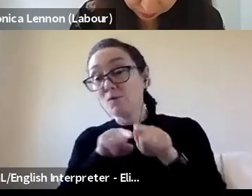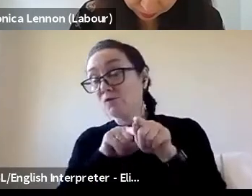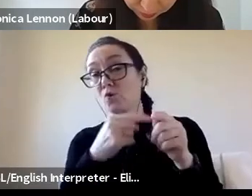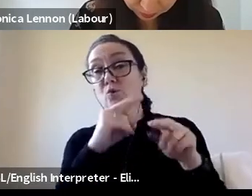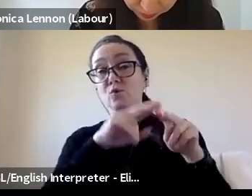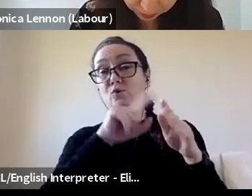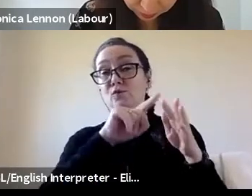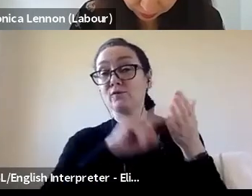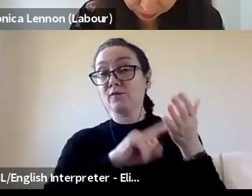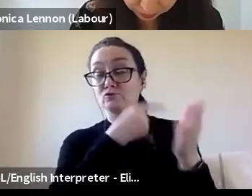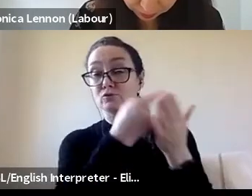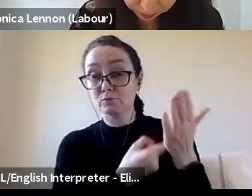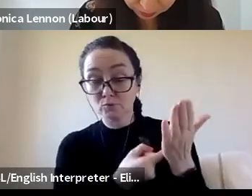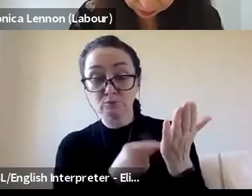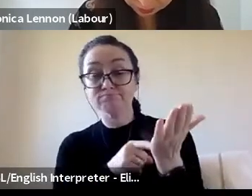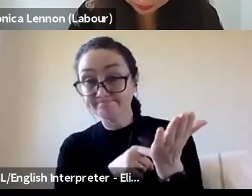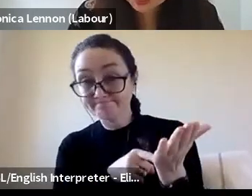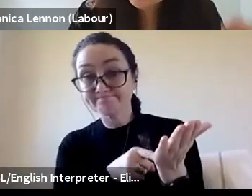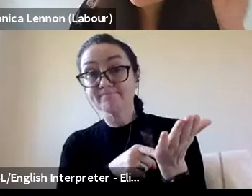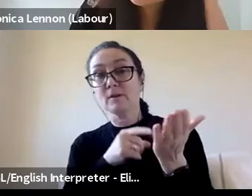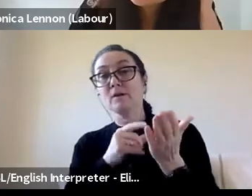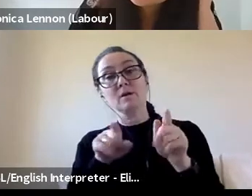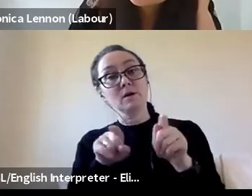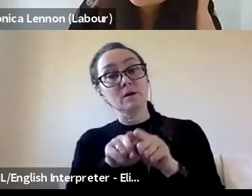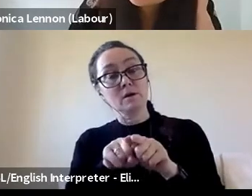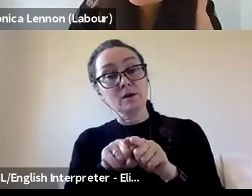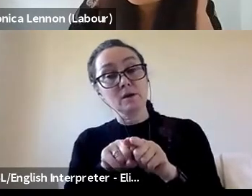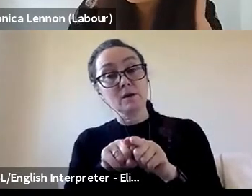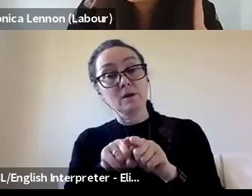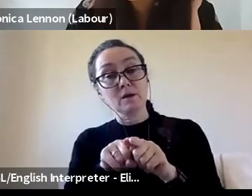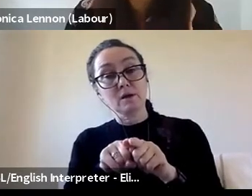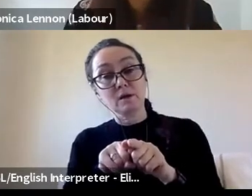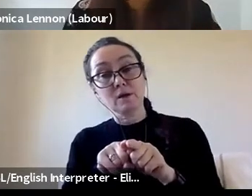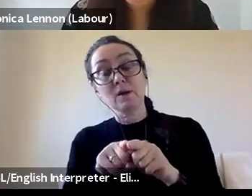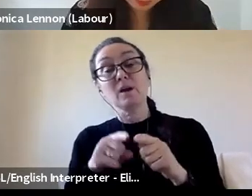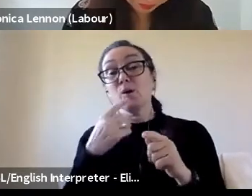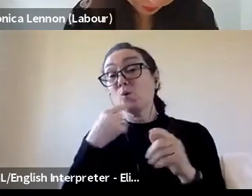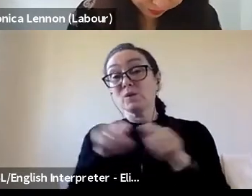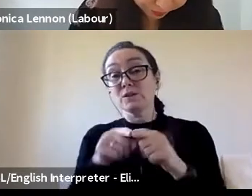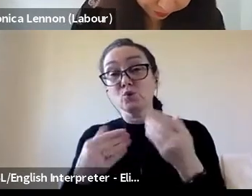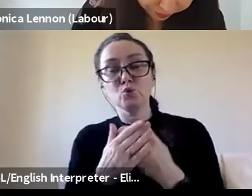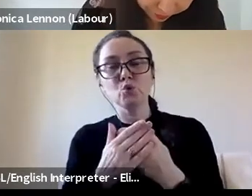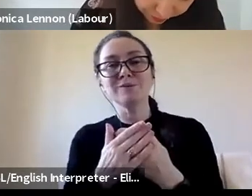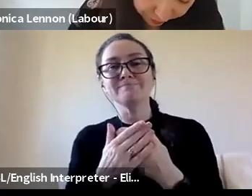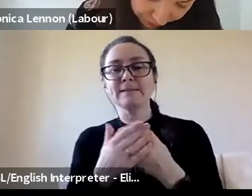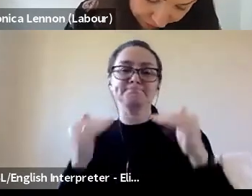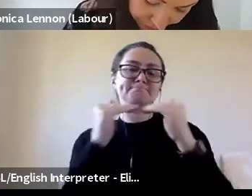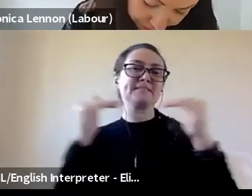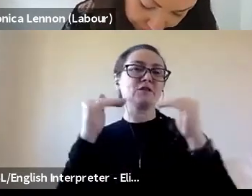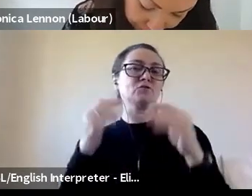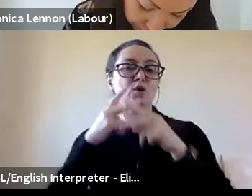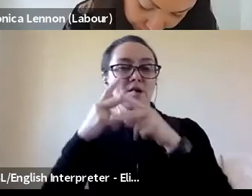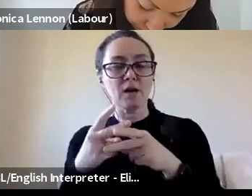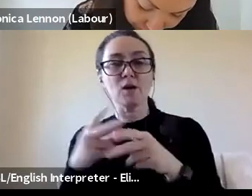and just make new early progress in the next Parliament with new kind of care standards, and also more local health services as well, so that